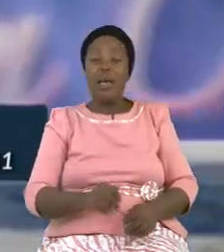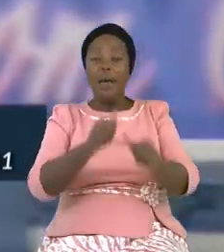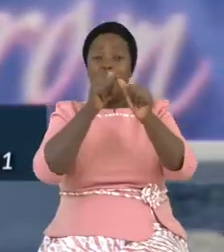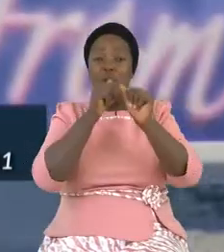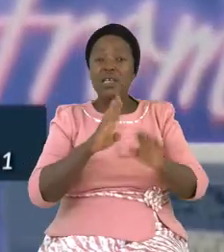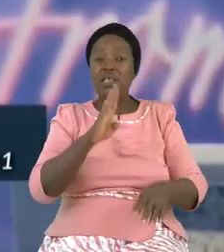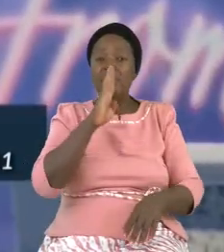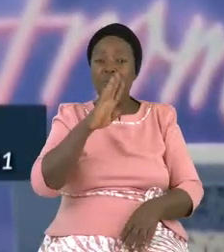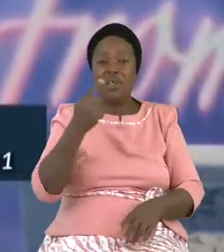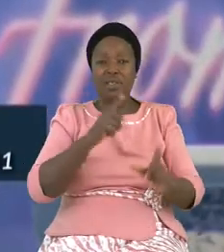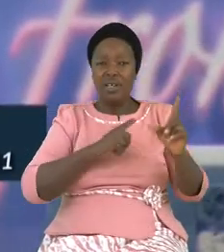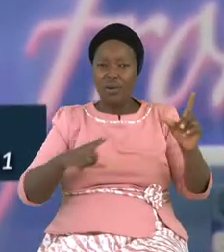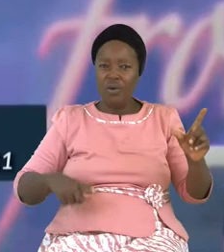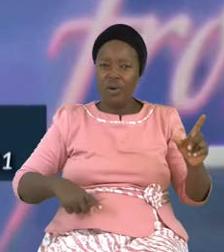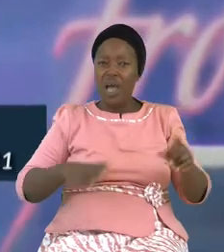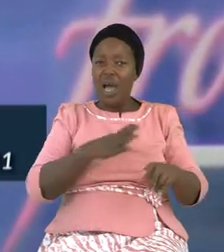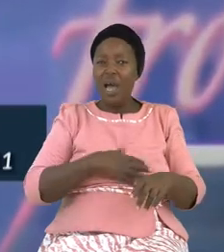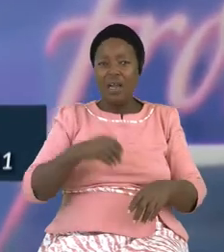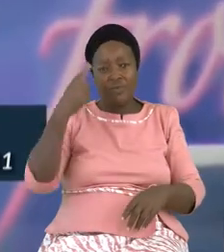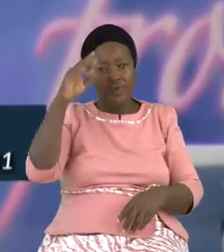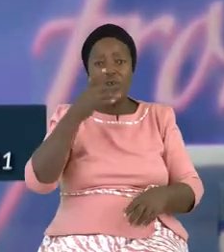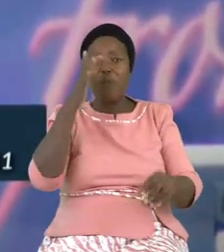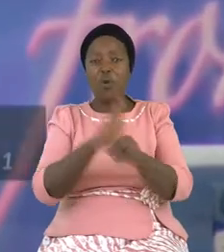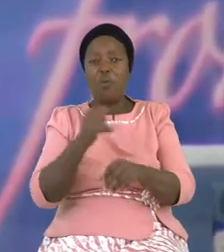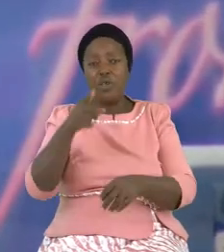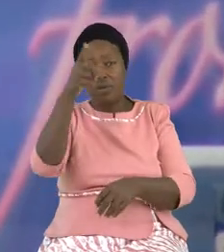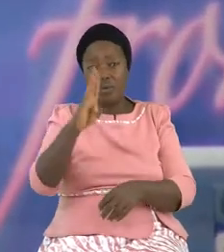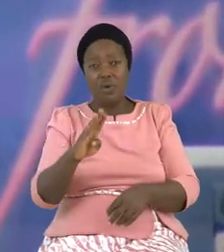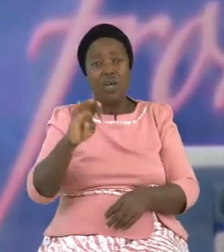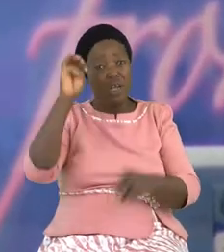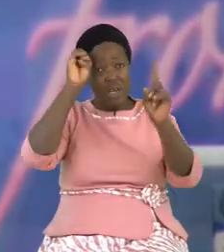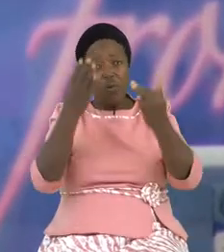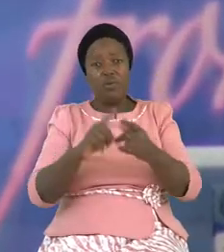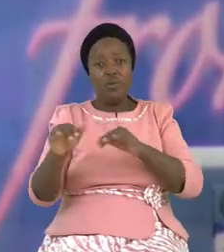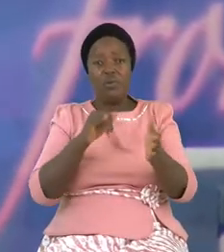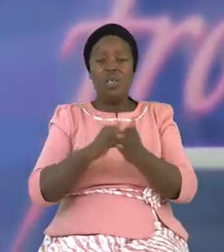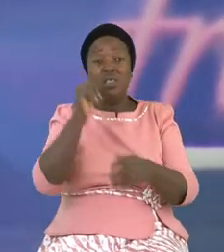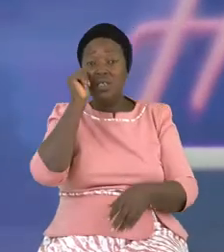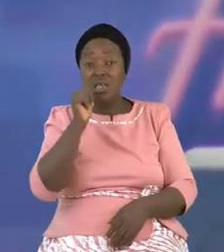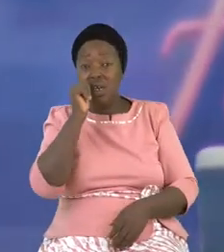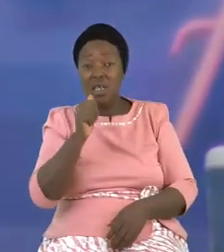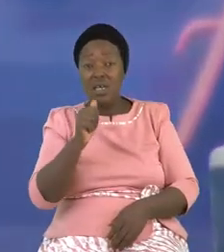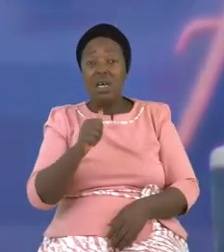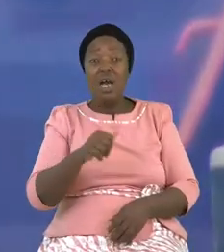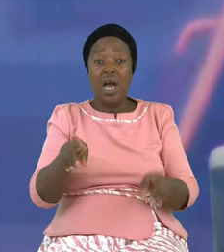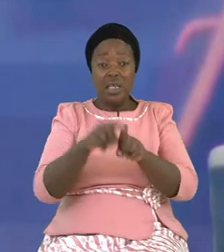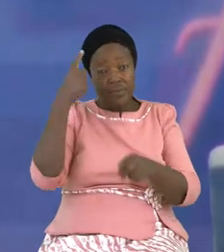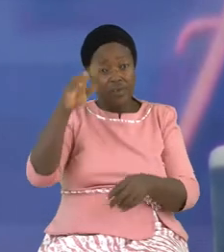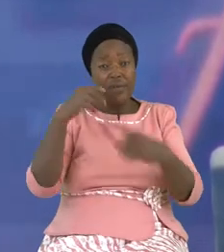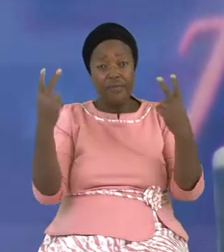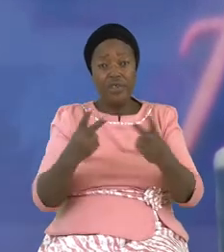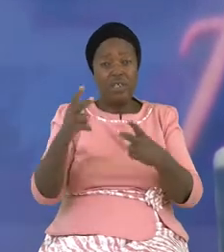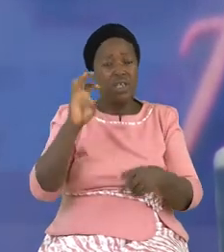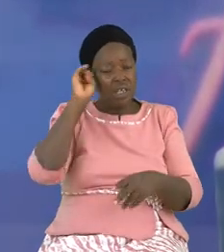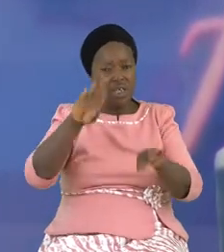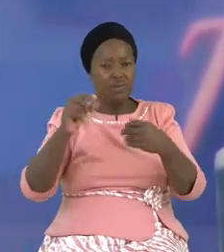Lord. As for the promise of God, he wants to do it daily. As for the victory he gives us, he